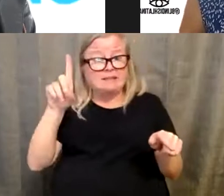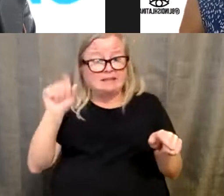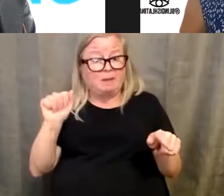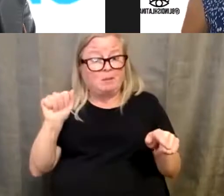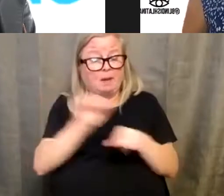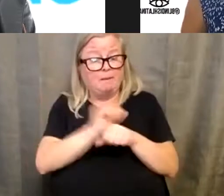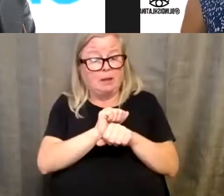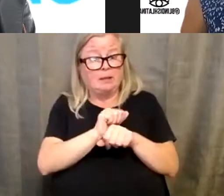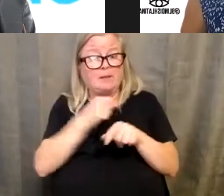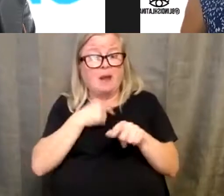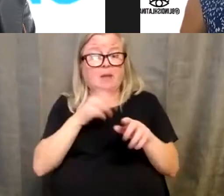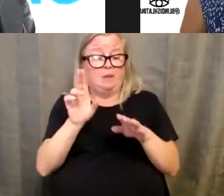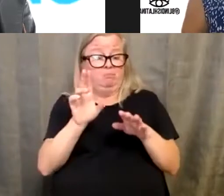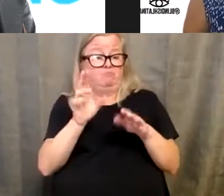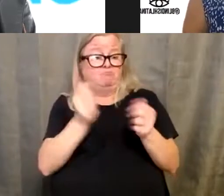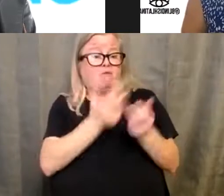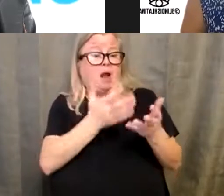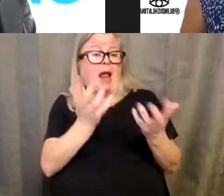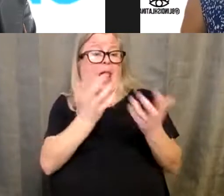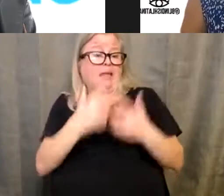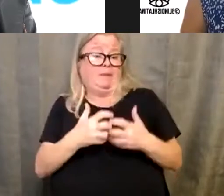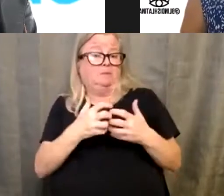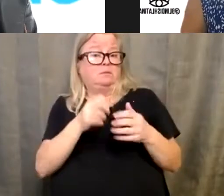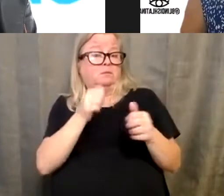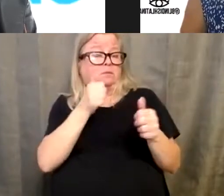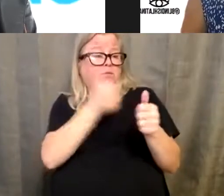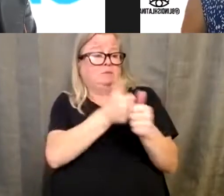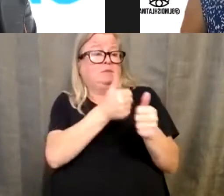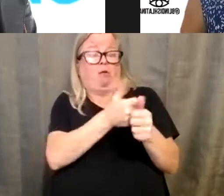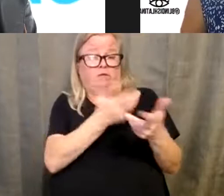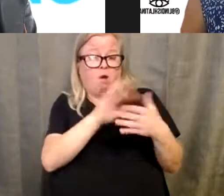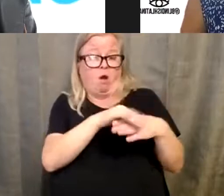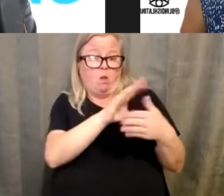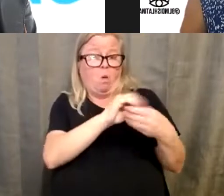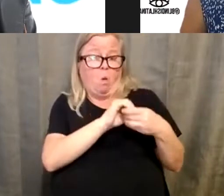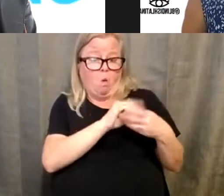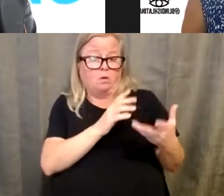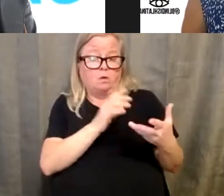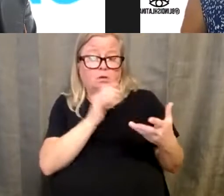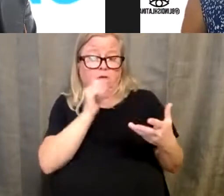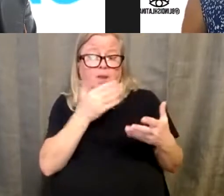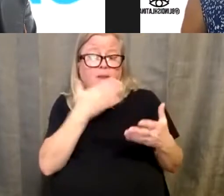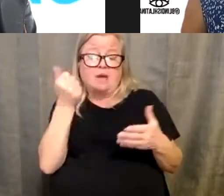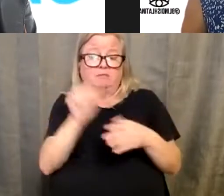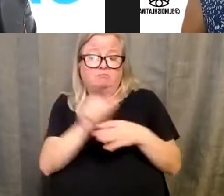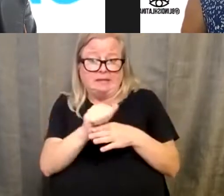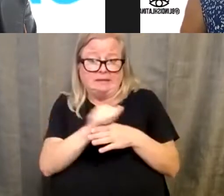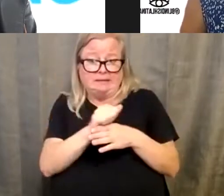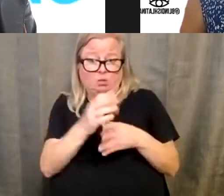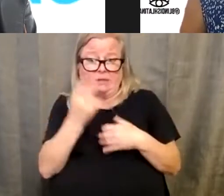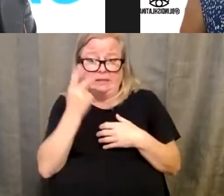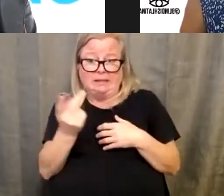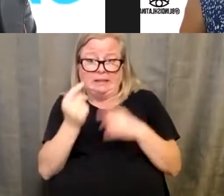out adaptations on their own, accommodations on their own, but that's not the best practice that we want to see.